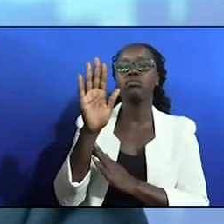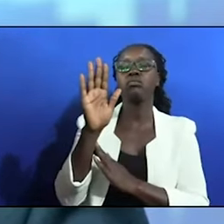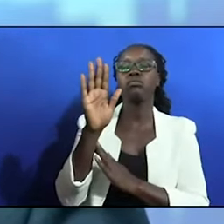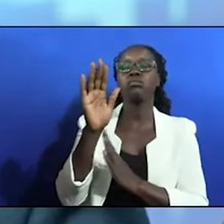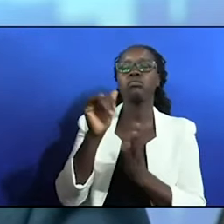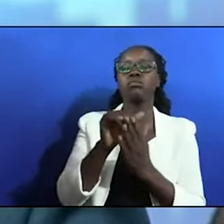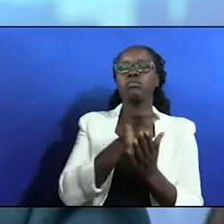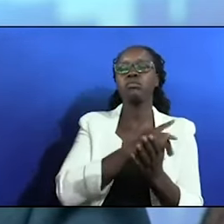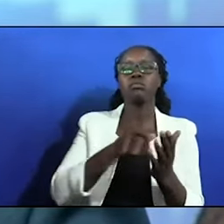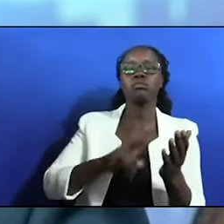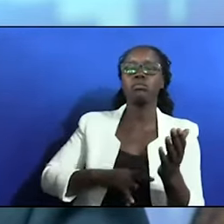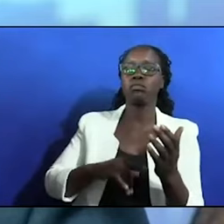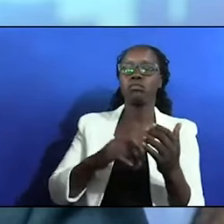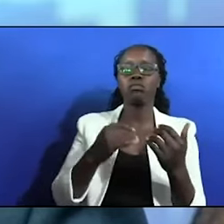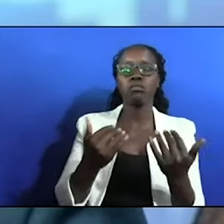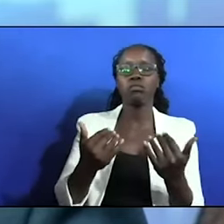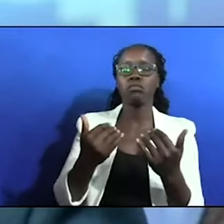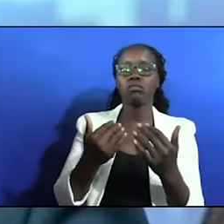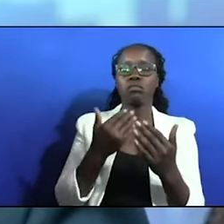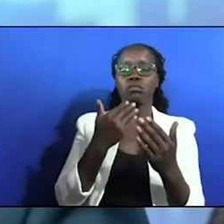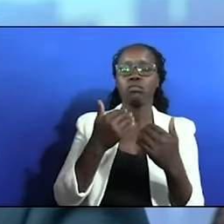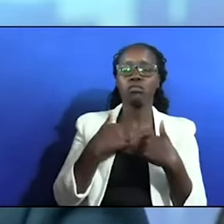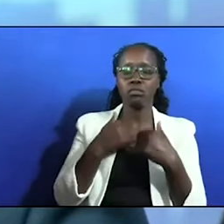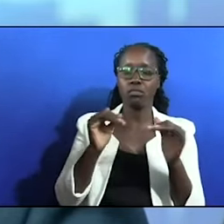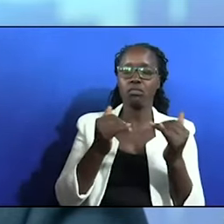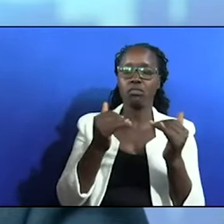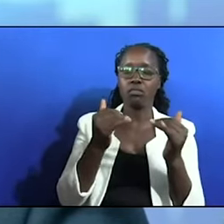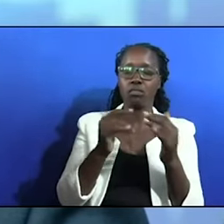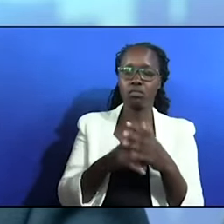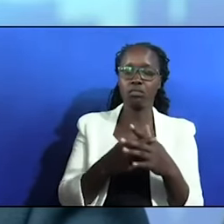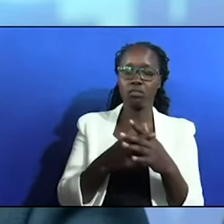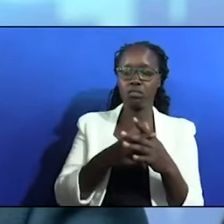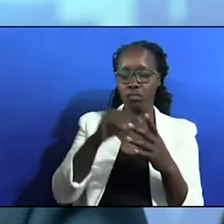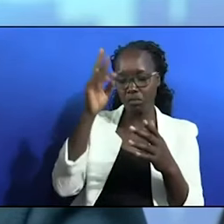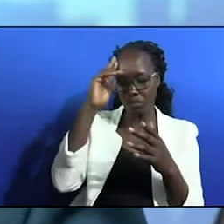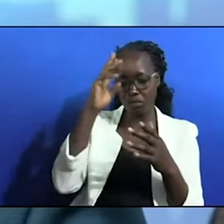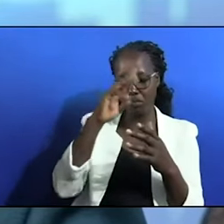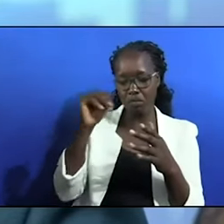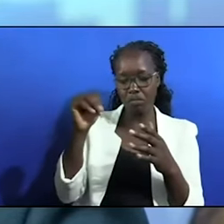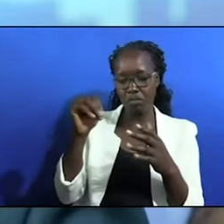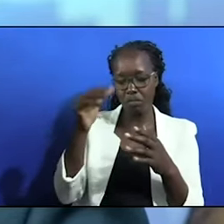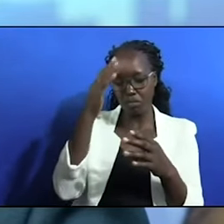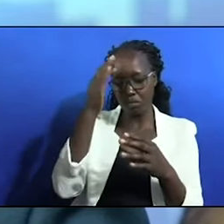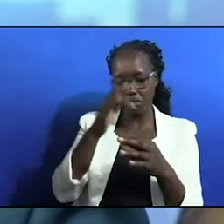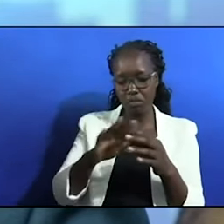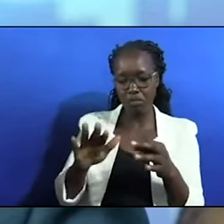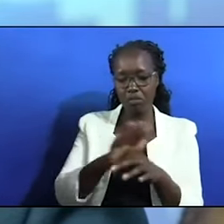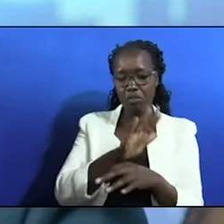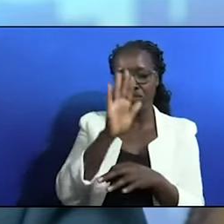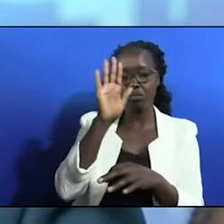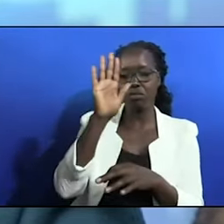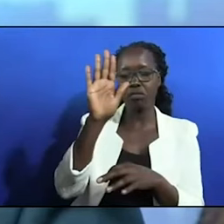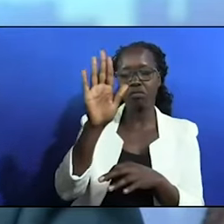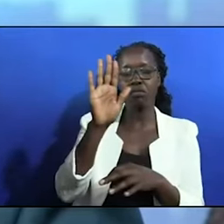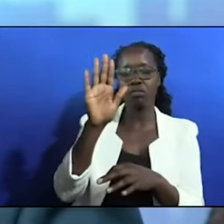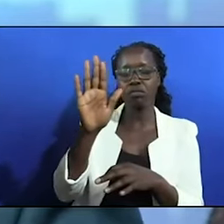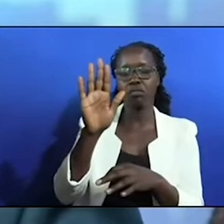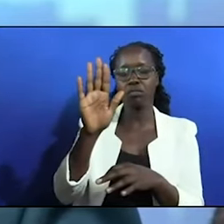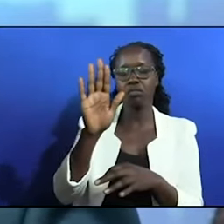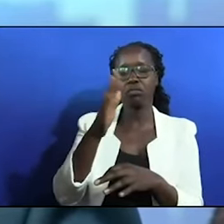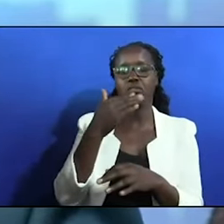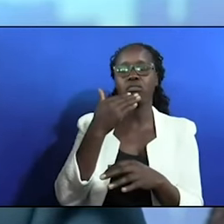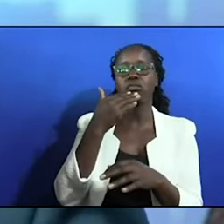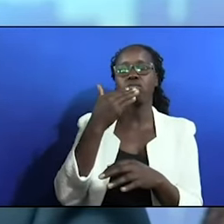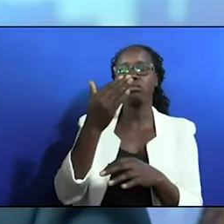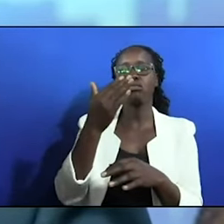that, Lord, they can have that new beginning by you reminding them to be faithful to you. We want